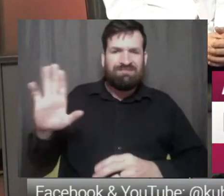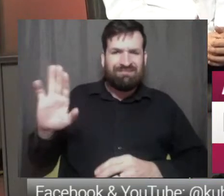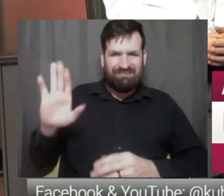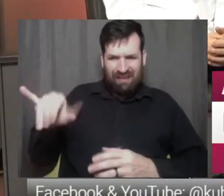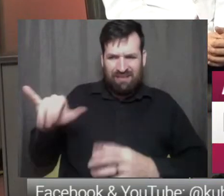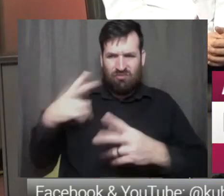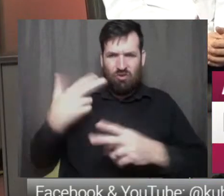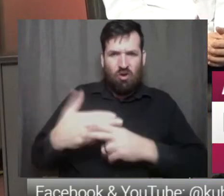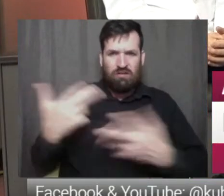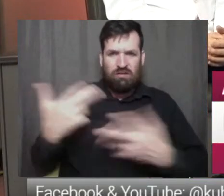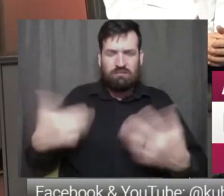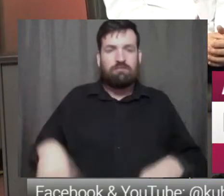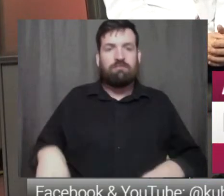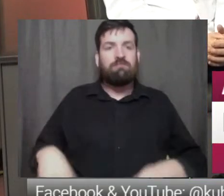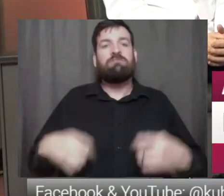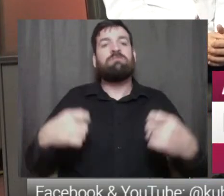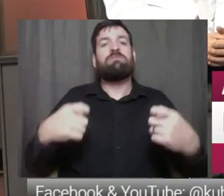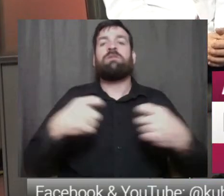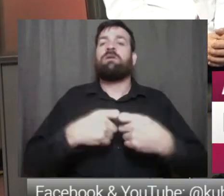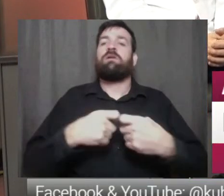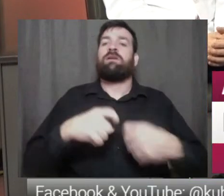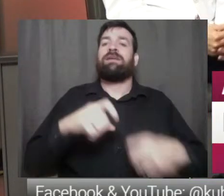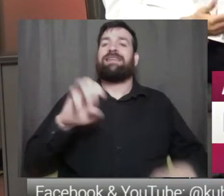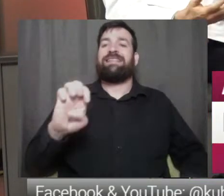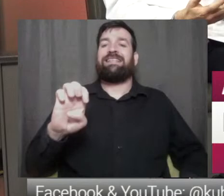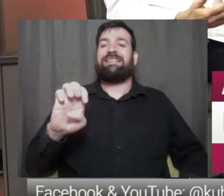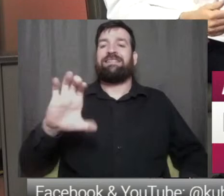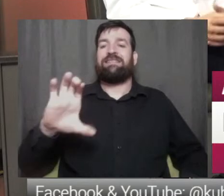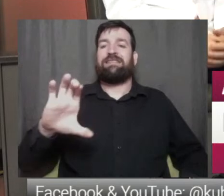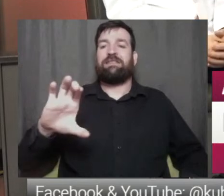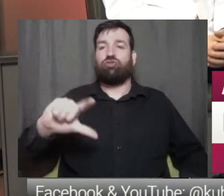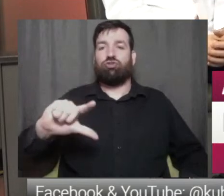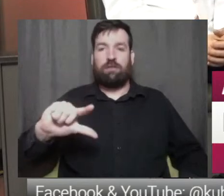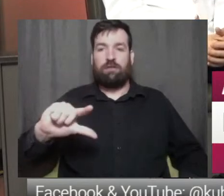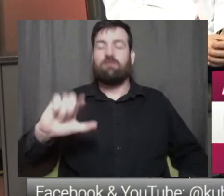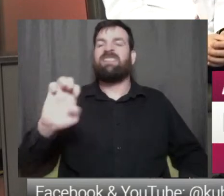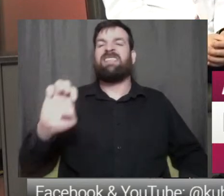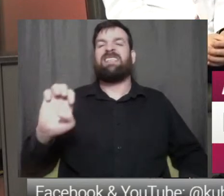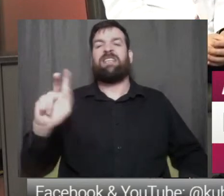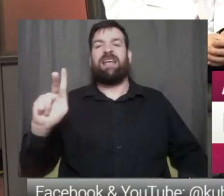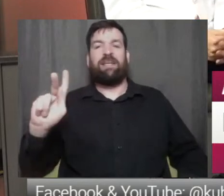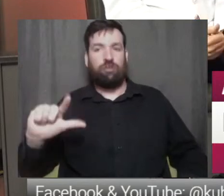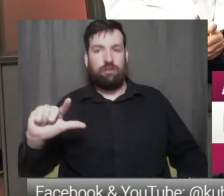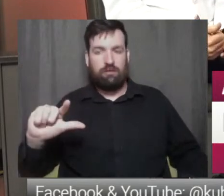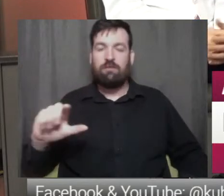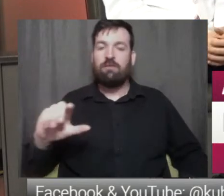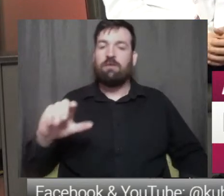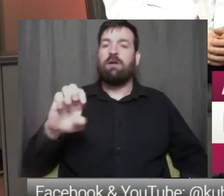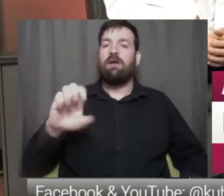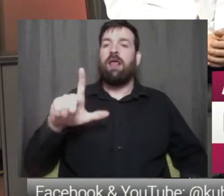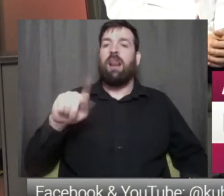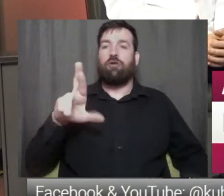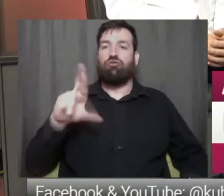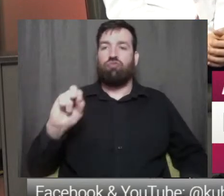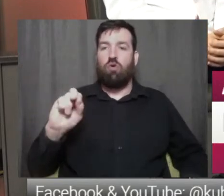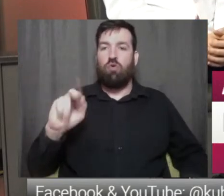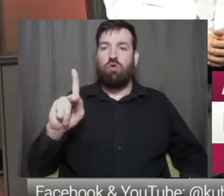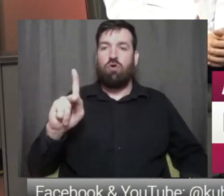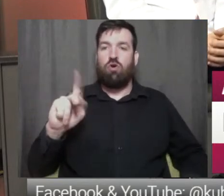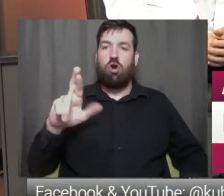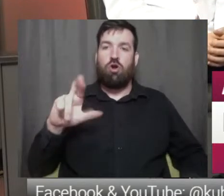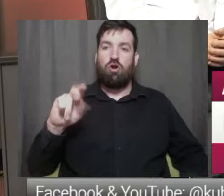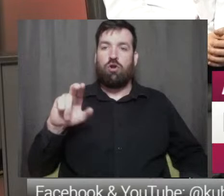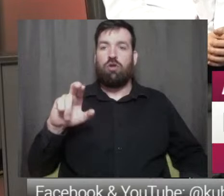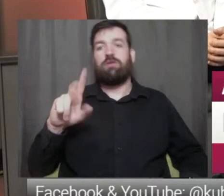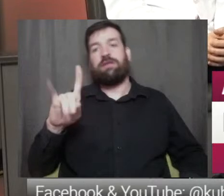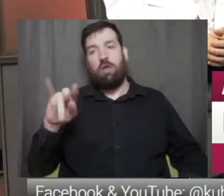an electrocardiogram, or ECG or EKG is what it's the acronym for it. That was one of our viewer